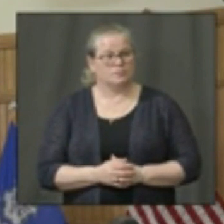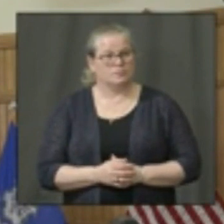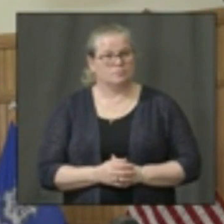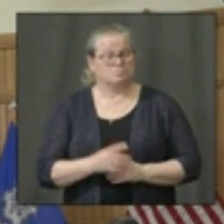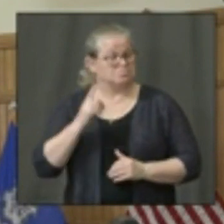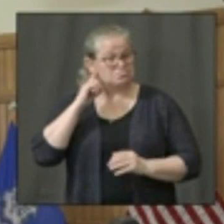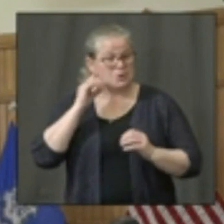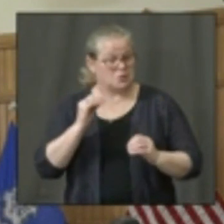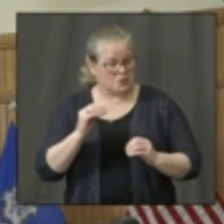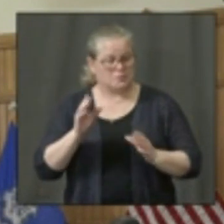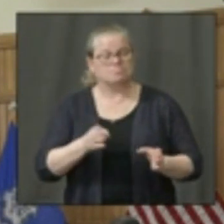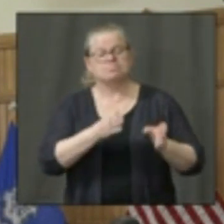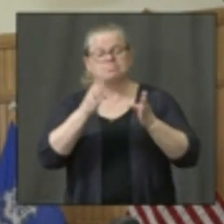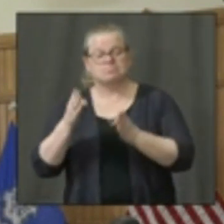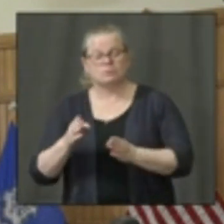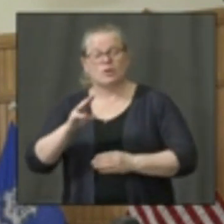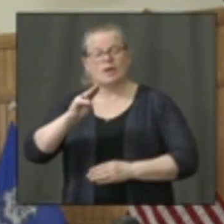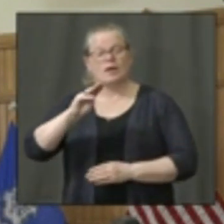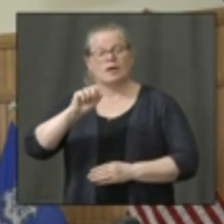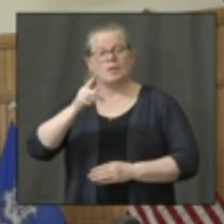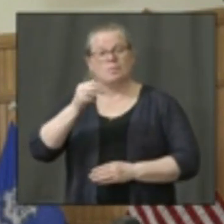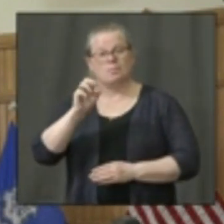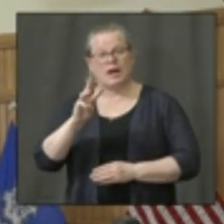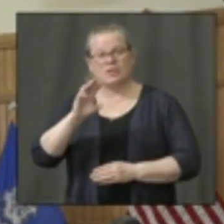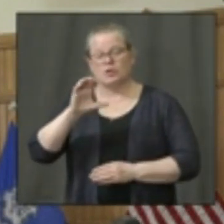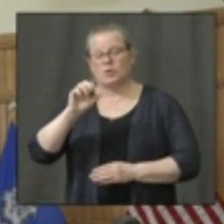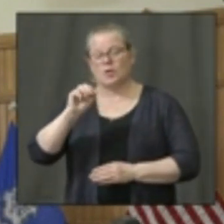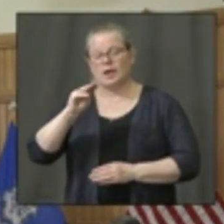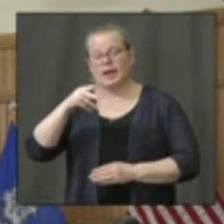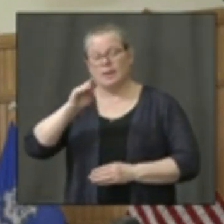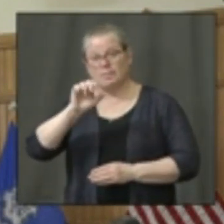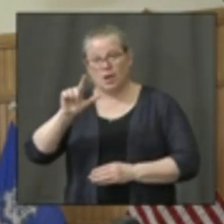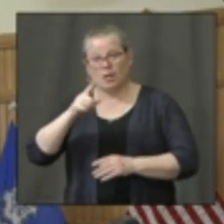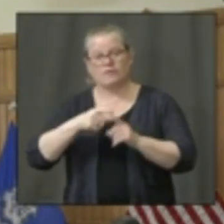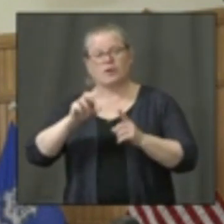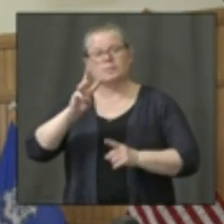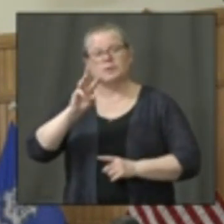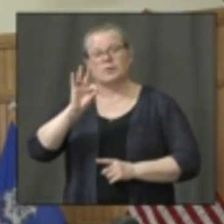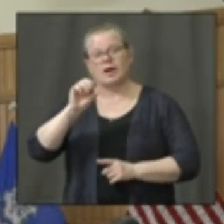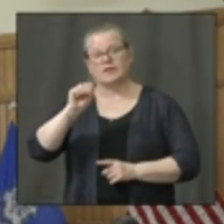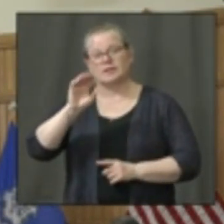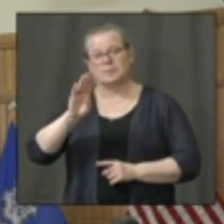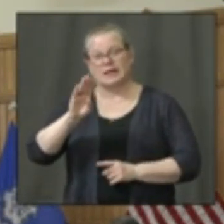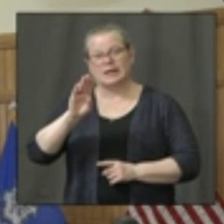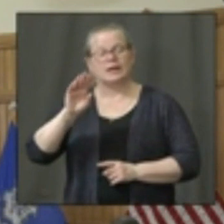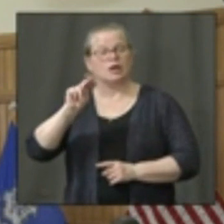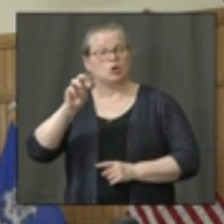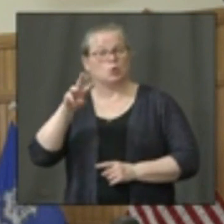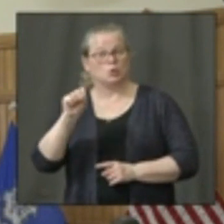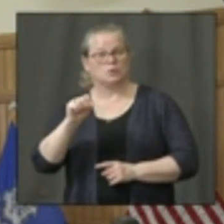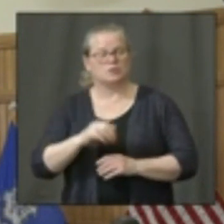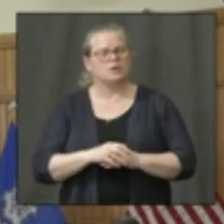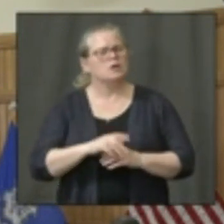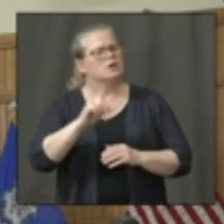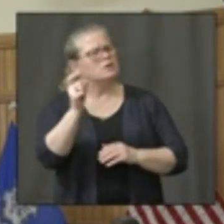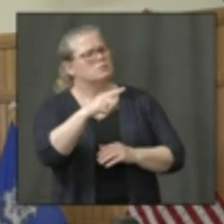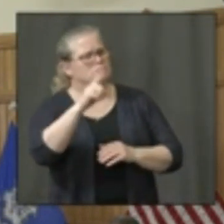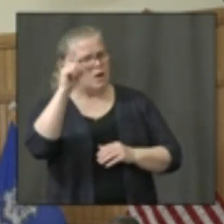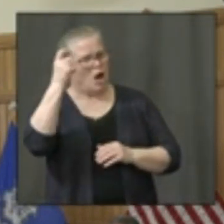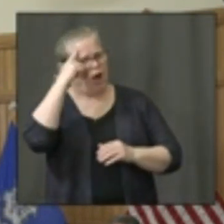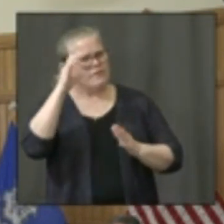We'll move along next to Matthew Campbell, WFSB Eyewitness News. Yes, Governor, we're looking to see if there's